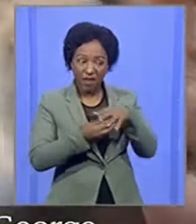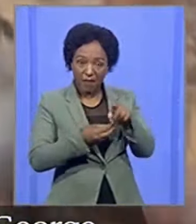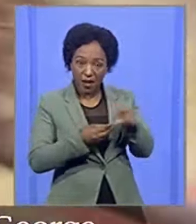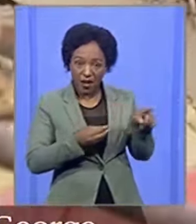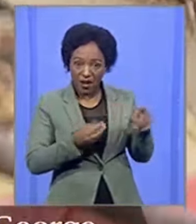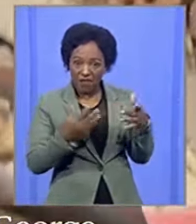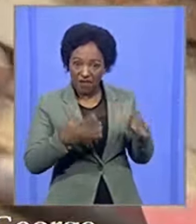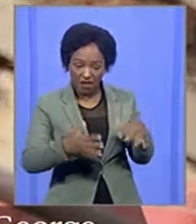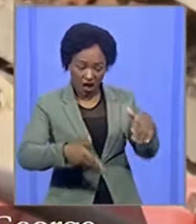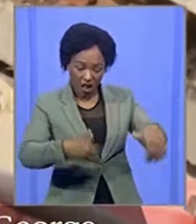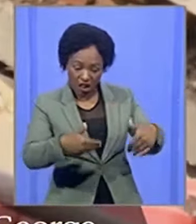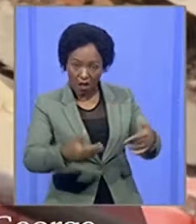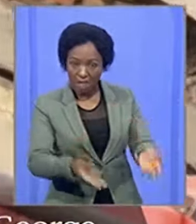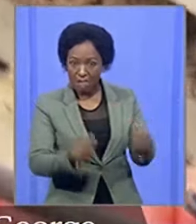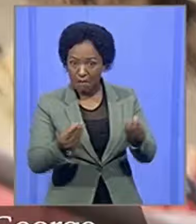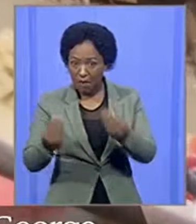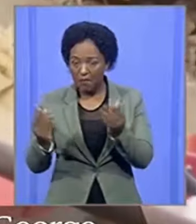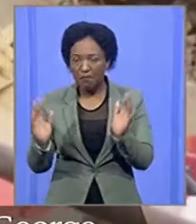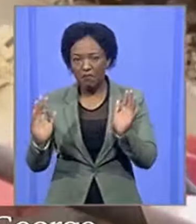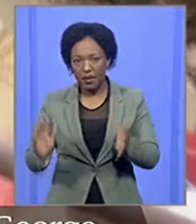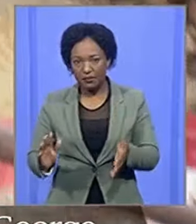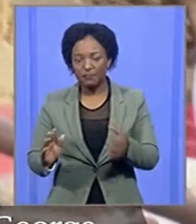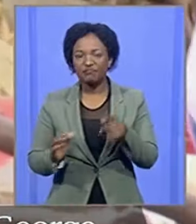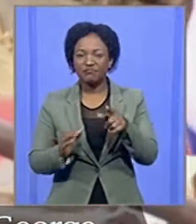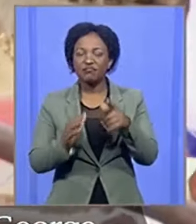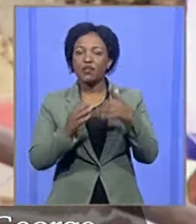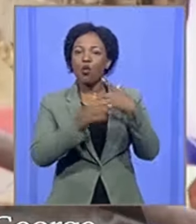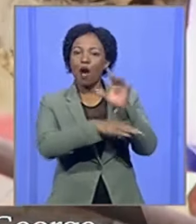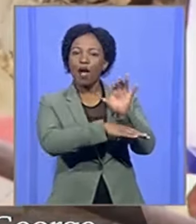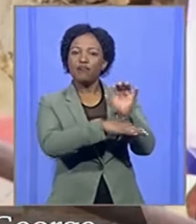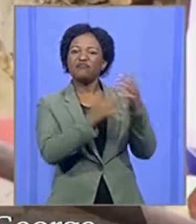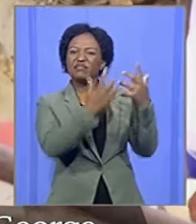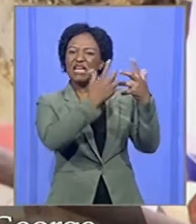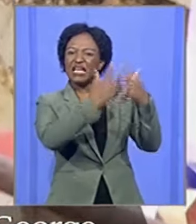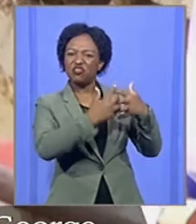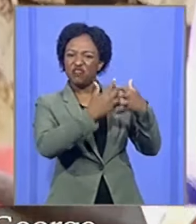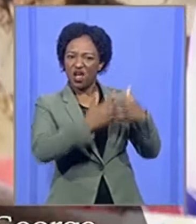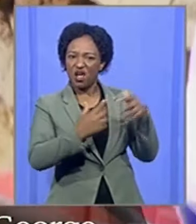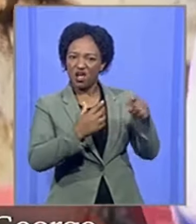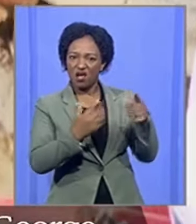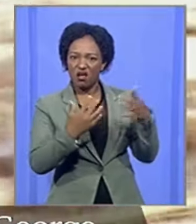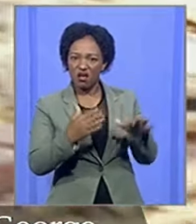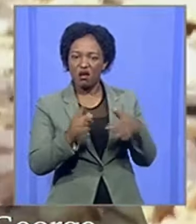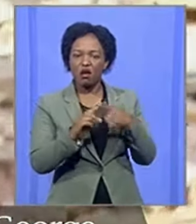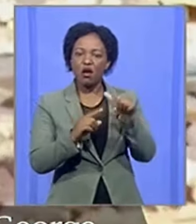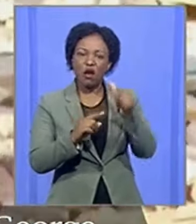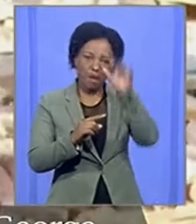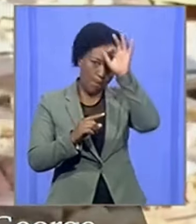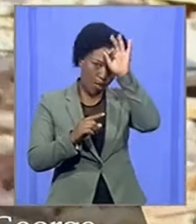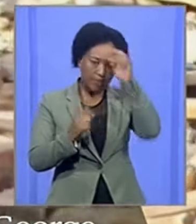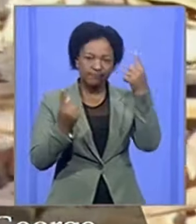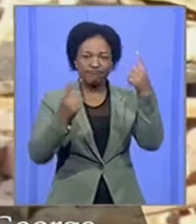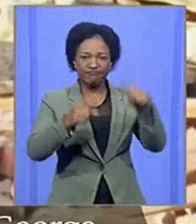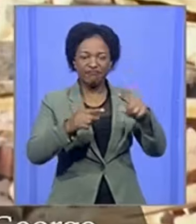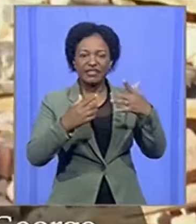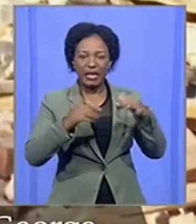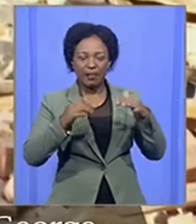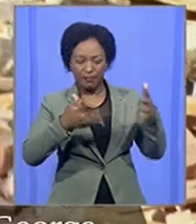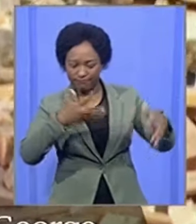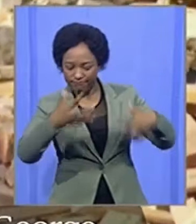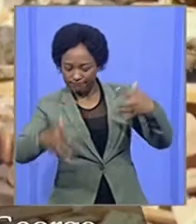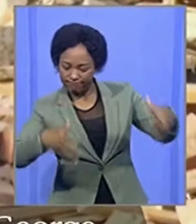e kgonne go lotwa go ba go fihlelela. Bora di-engineere bao ba ikemego bahlankedi go tšwa kgorong ya mešomo le maphodisa ba gare go nyakišetša seo